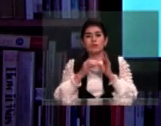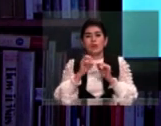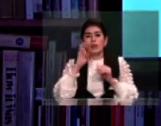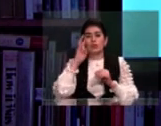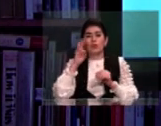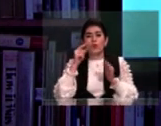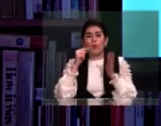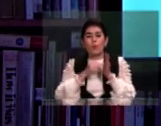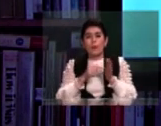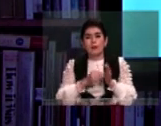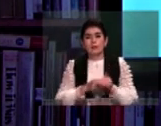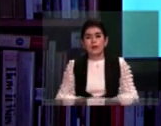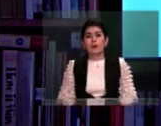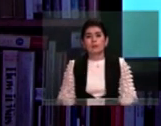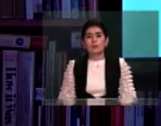n-ga ko'paytiramiz.